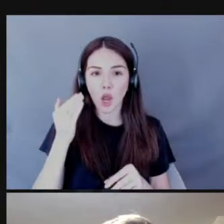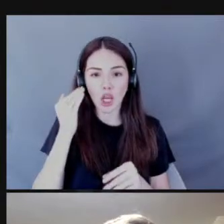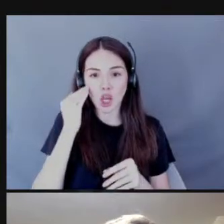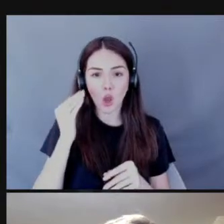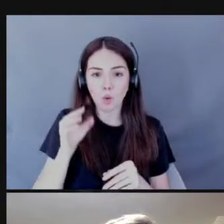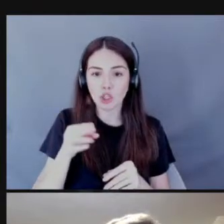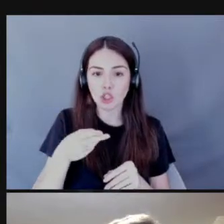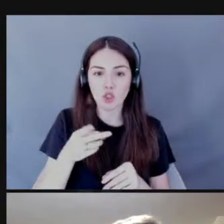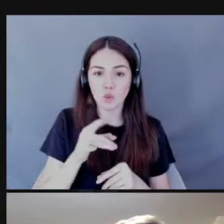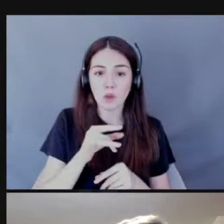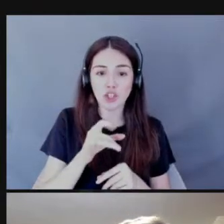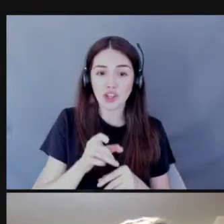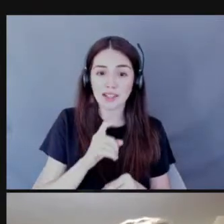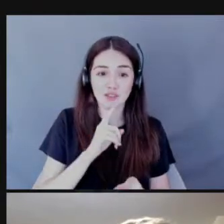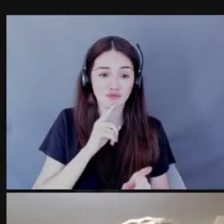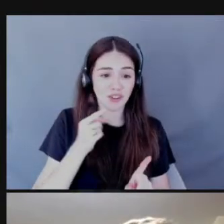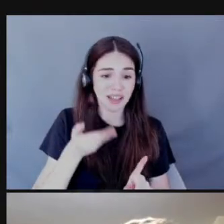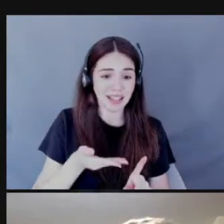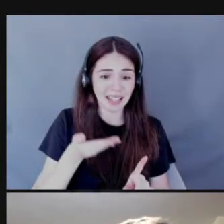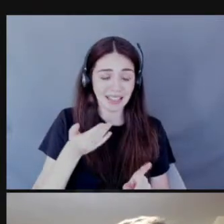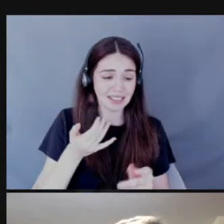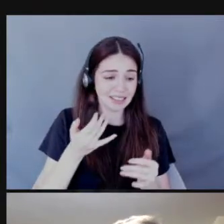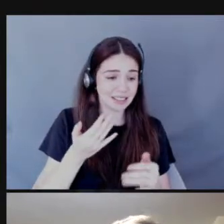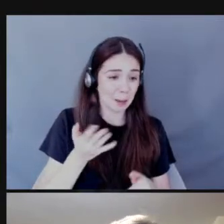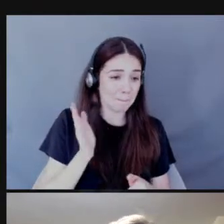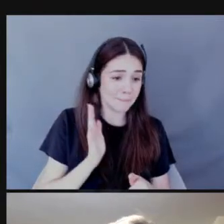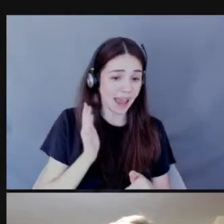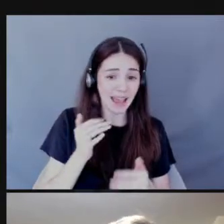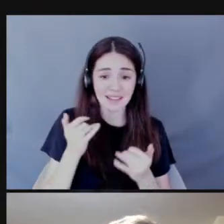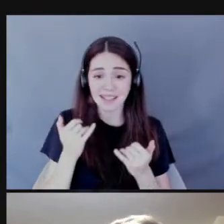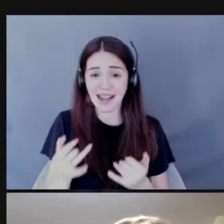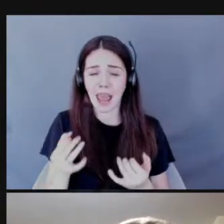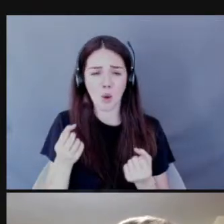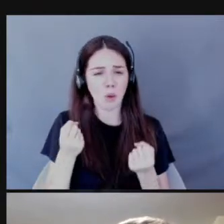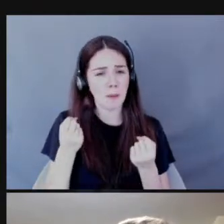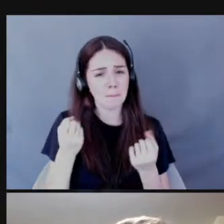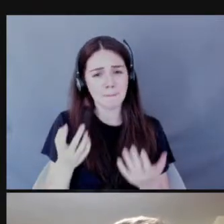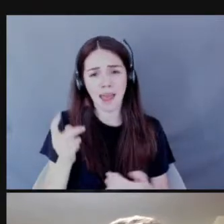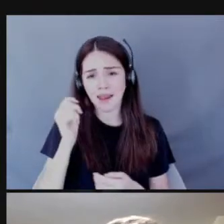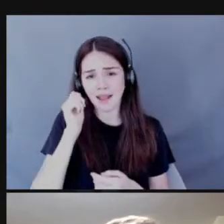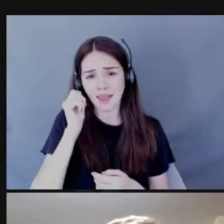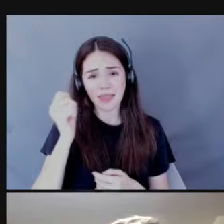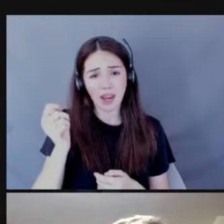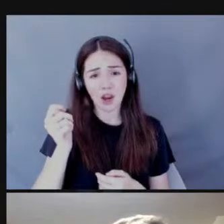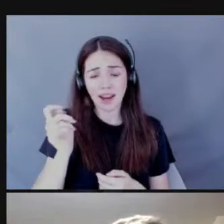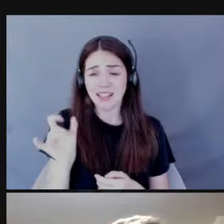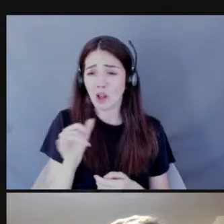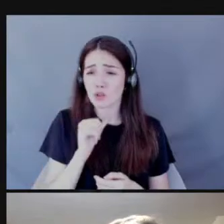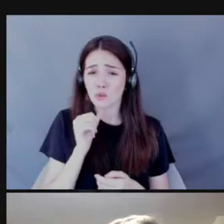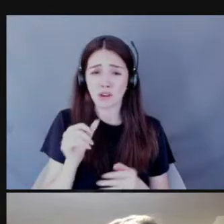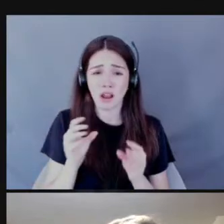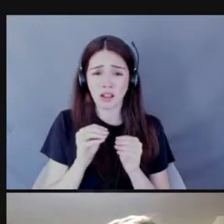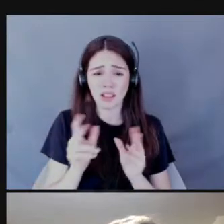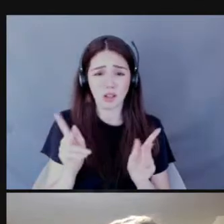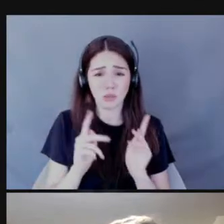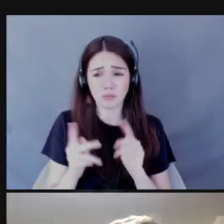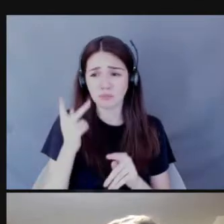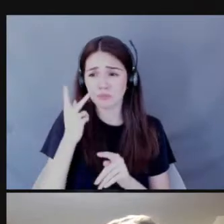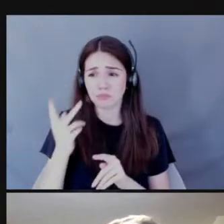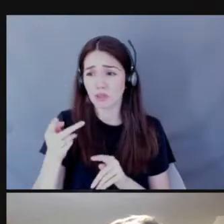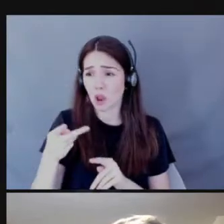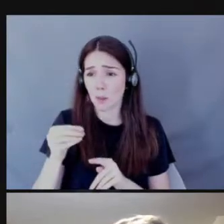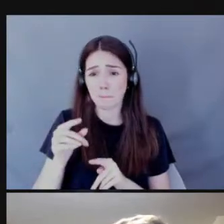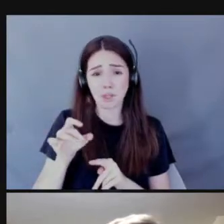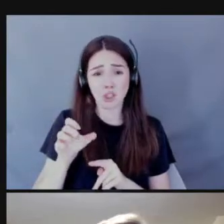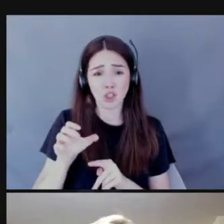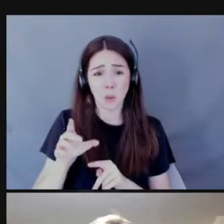now. There's an awful lot of theories about that. And it's not even clear that what people were seeing in the Potomac